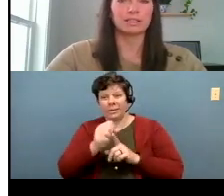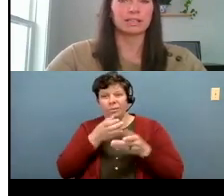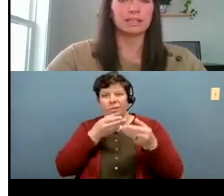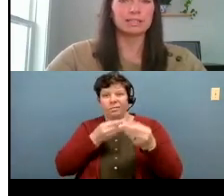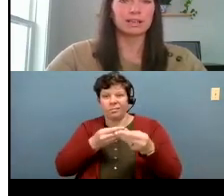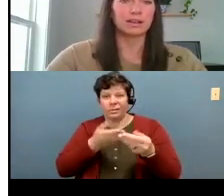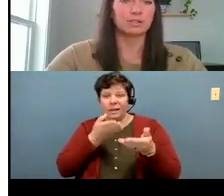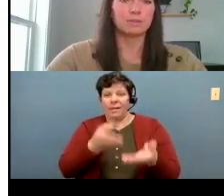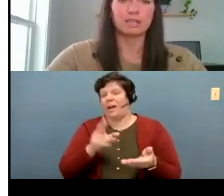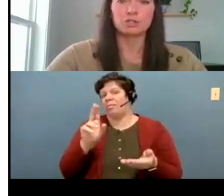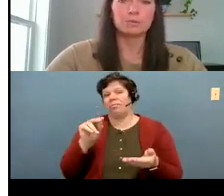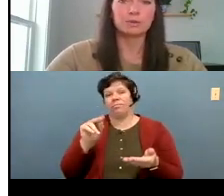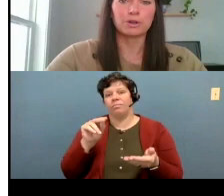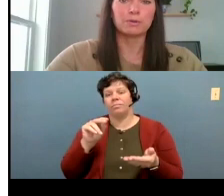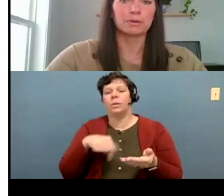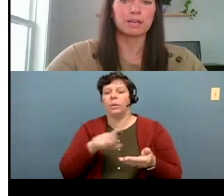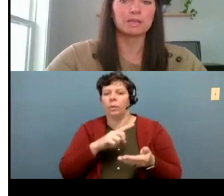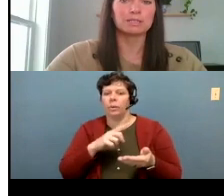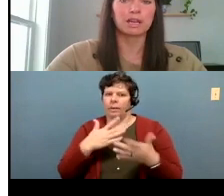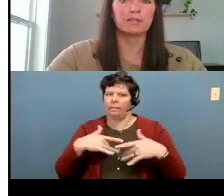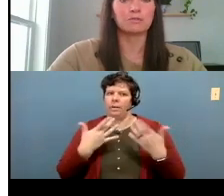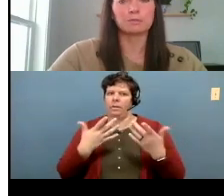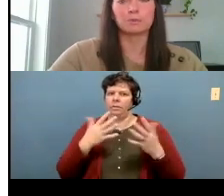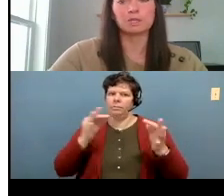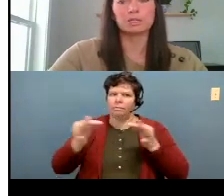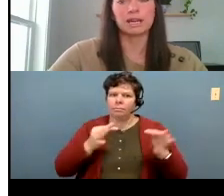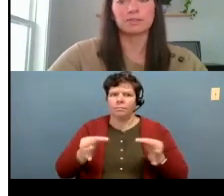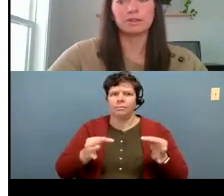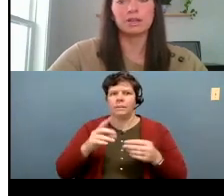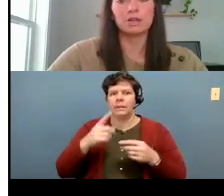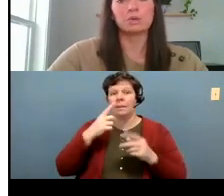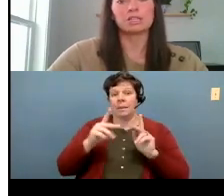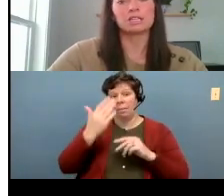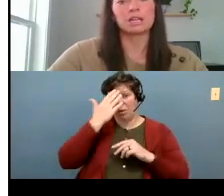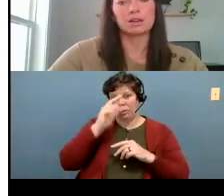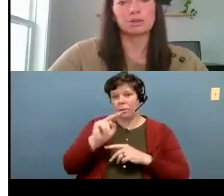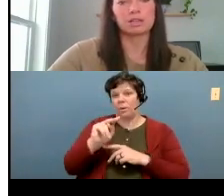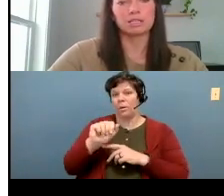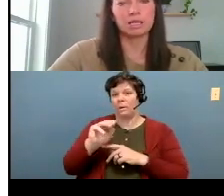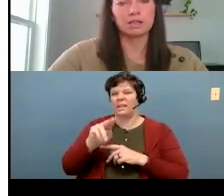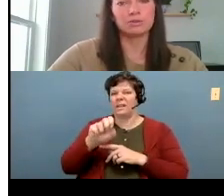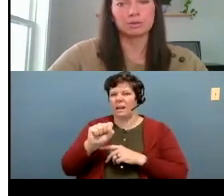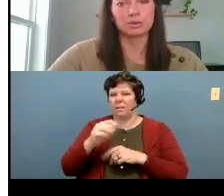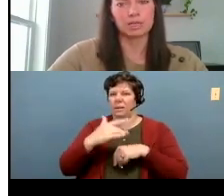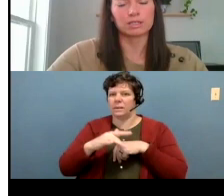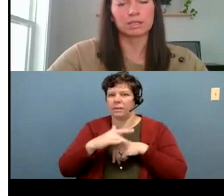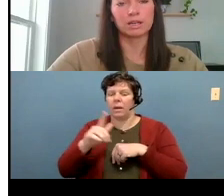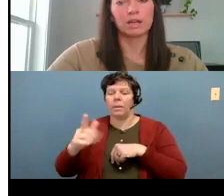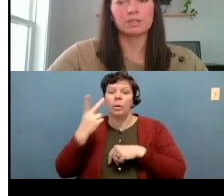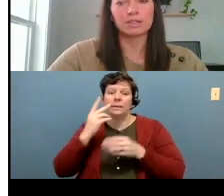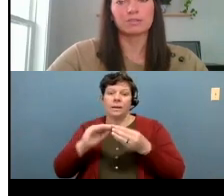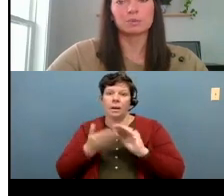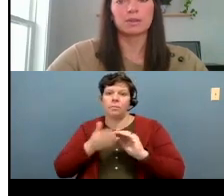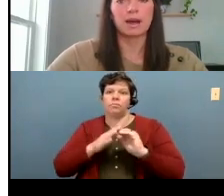events like this, just making sure people know about NamUs, and that hopefully by working together, we can see that number continue to increase.